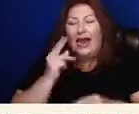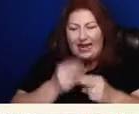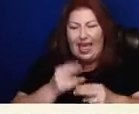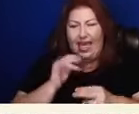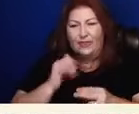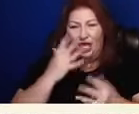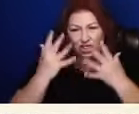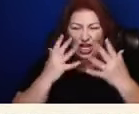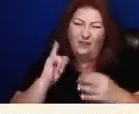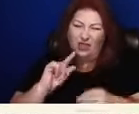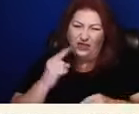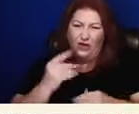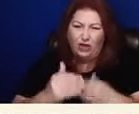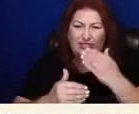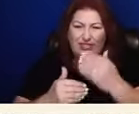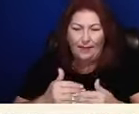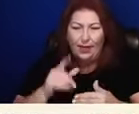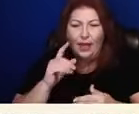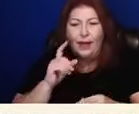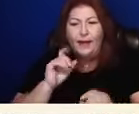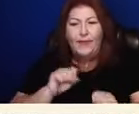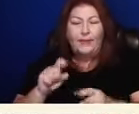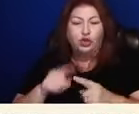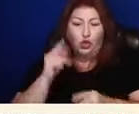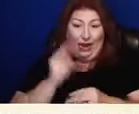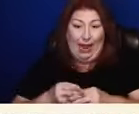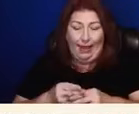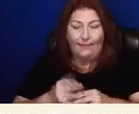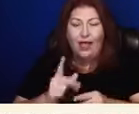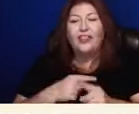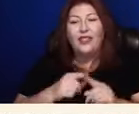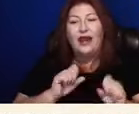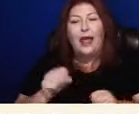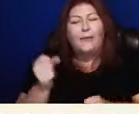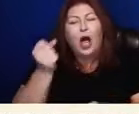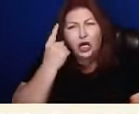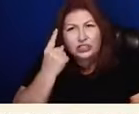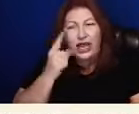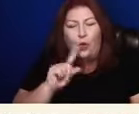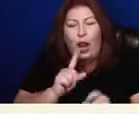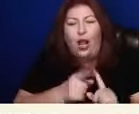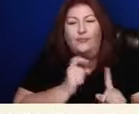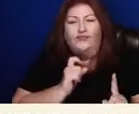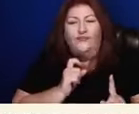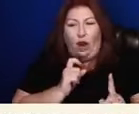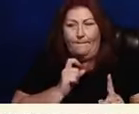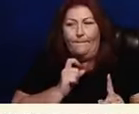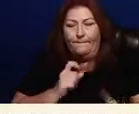first step. You have to be able to name what it is and then understand where it comes from, okay?